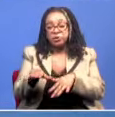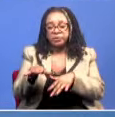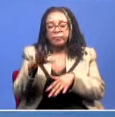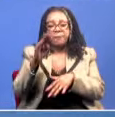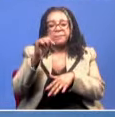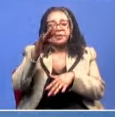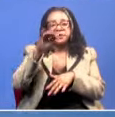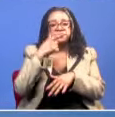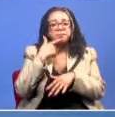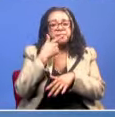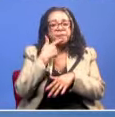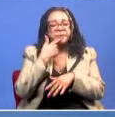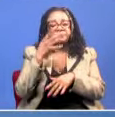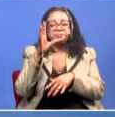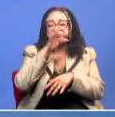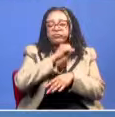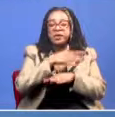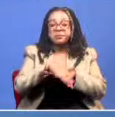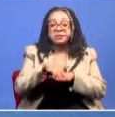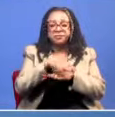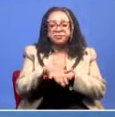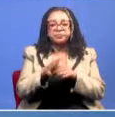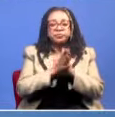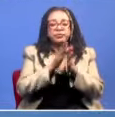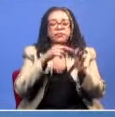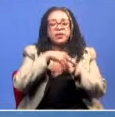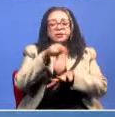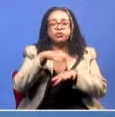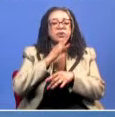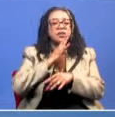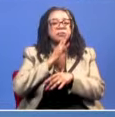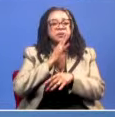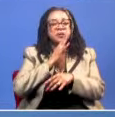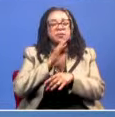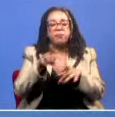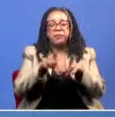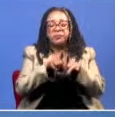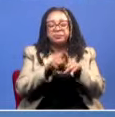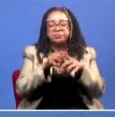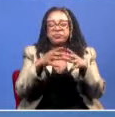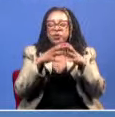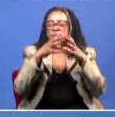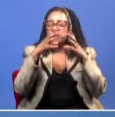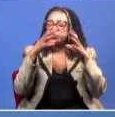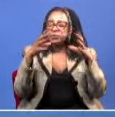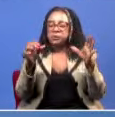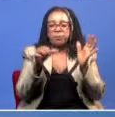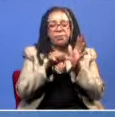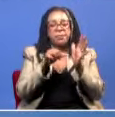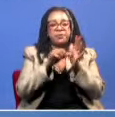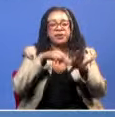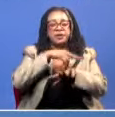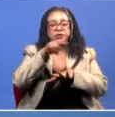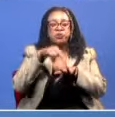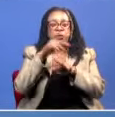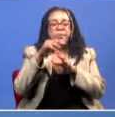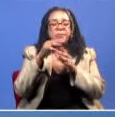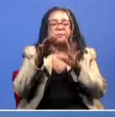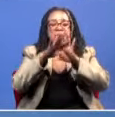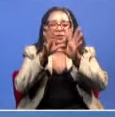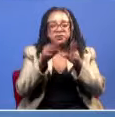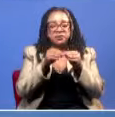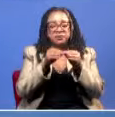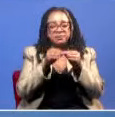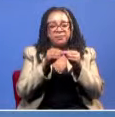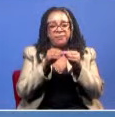the lack of transparency with the national debt that has a huge bearing on the national budget. Bridget Sangana has